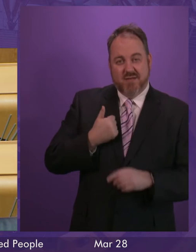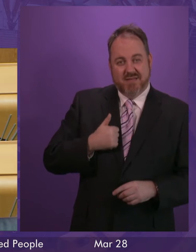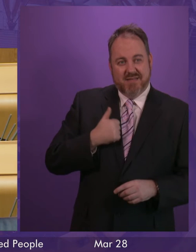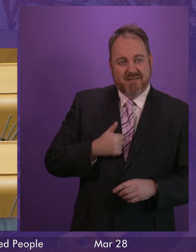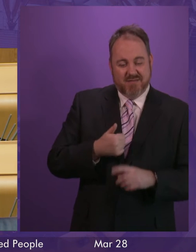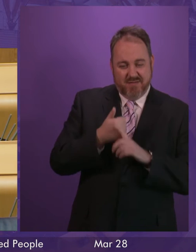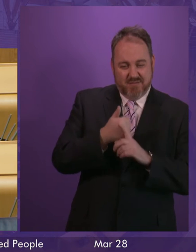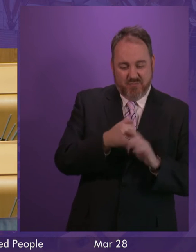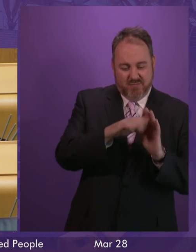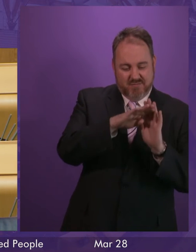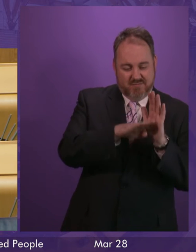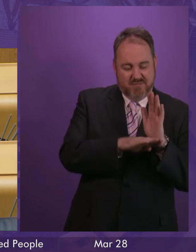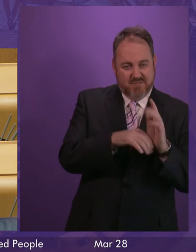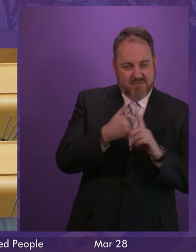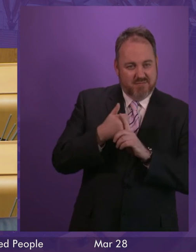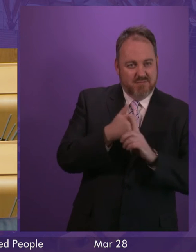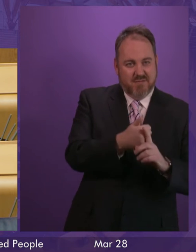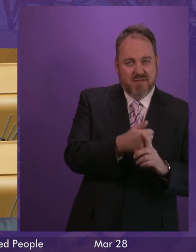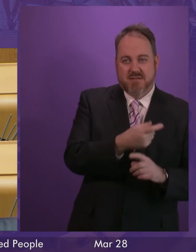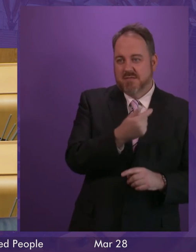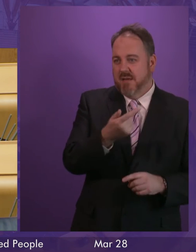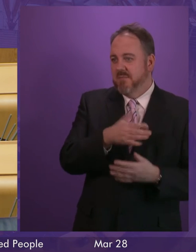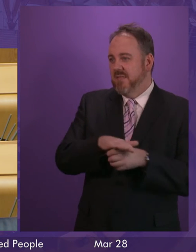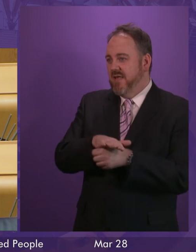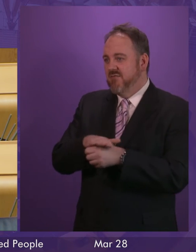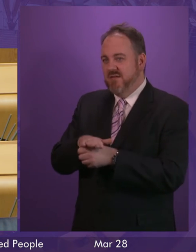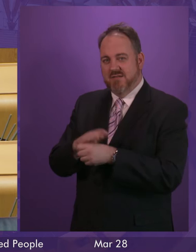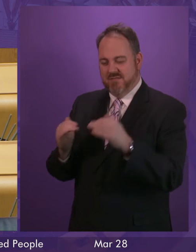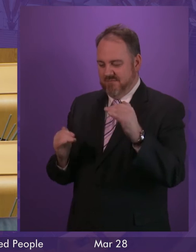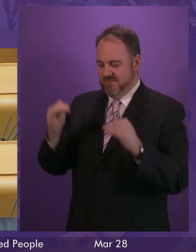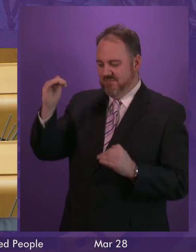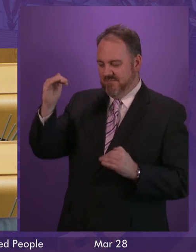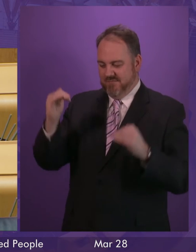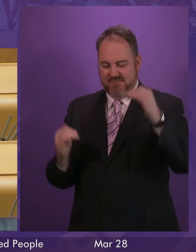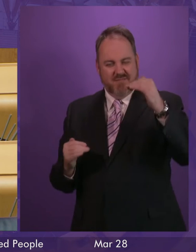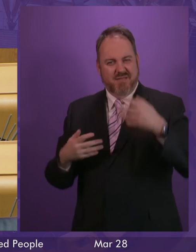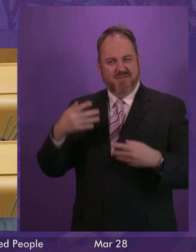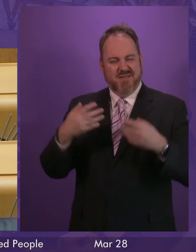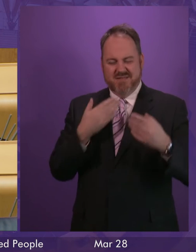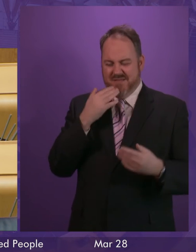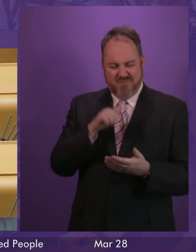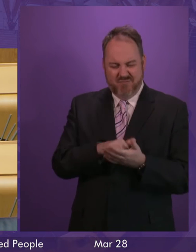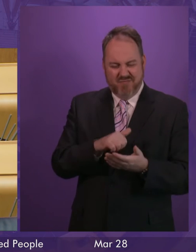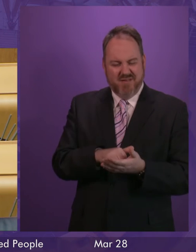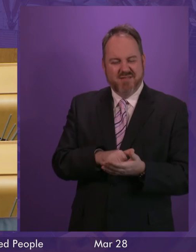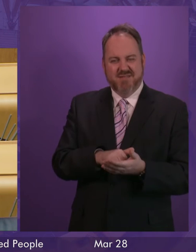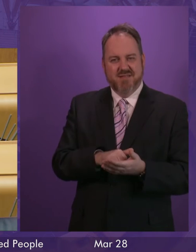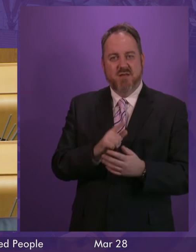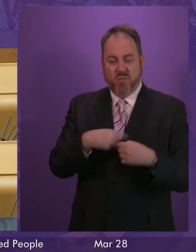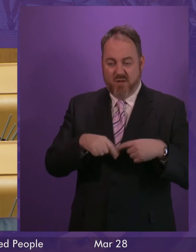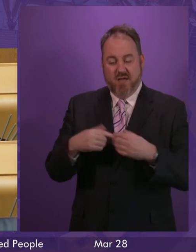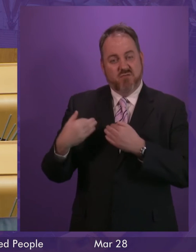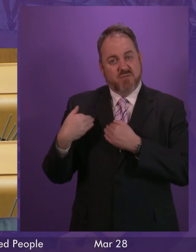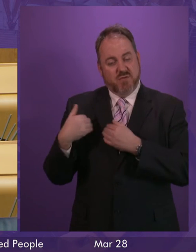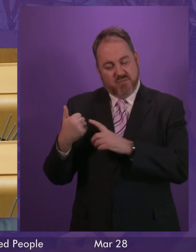other parts of the country can be as high as 40%. Something is going wrong there and at a national level we have a duty to do